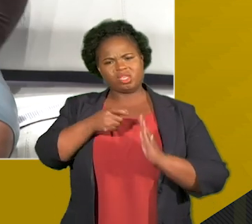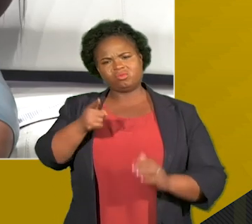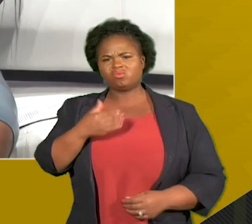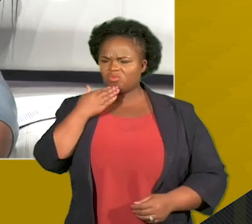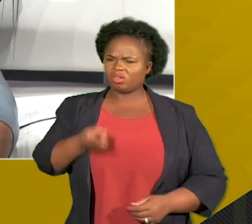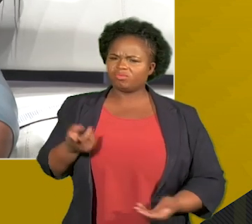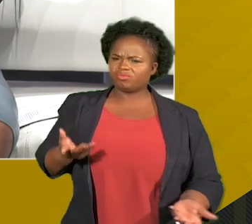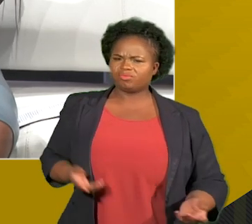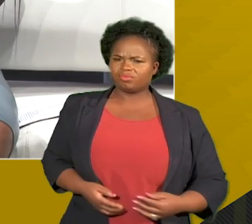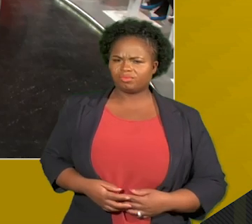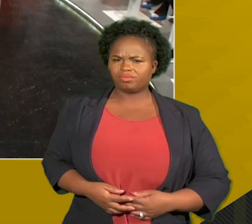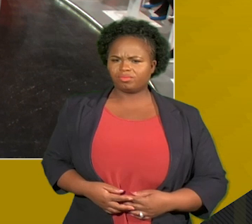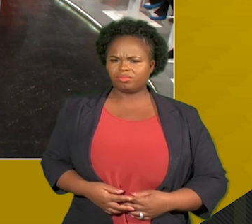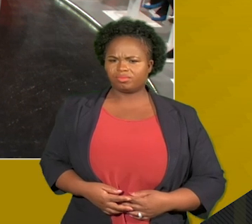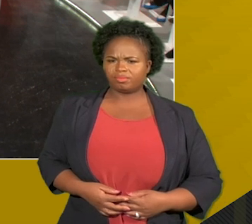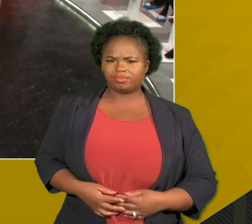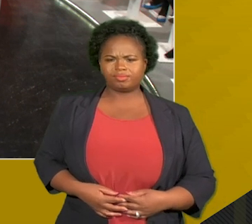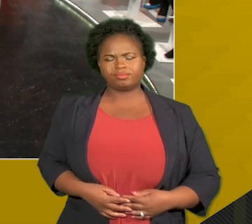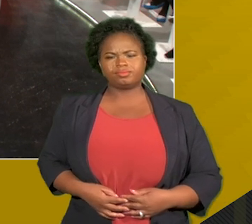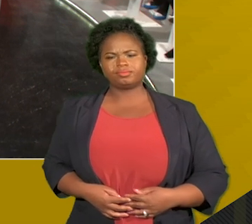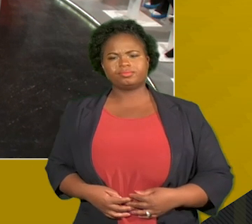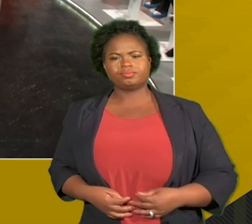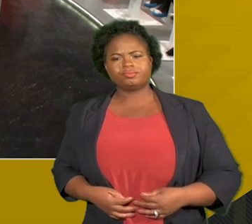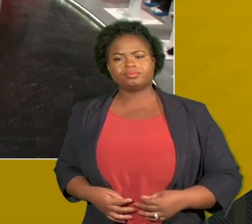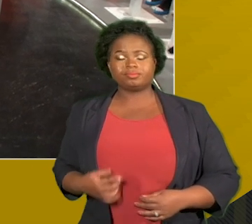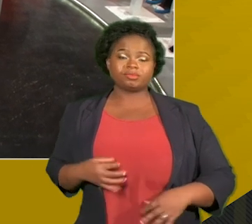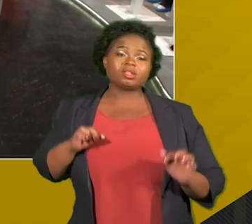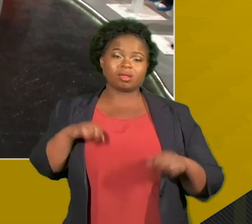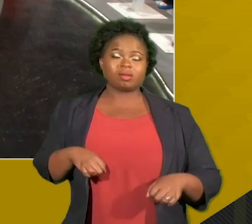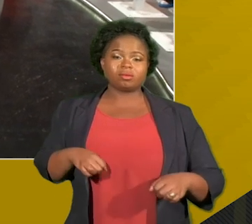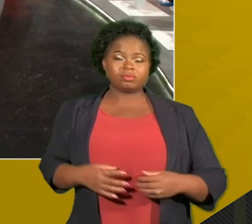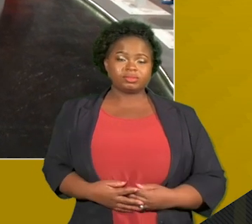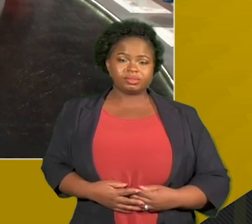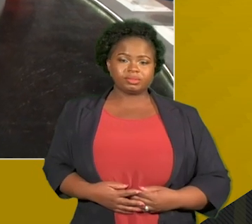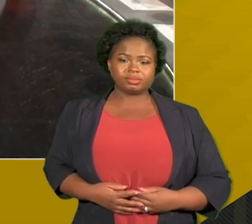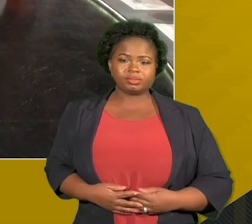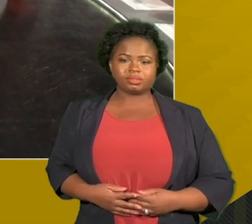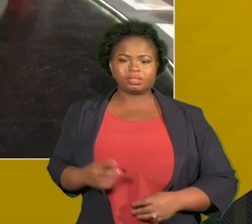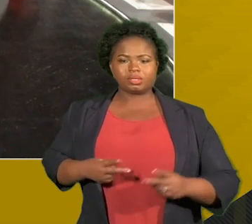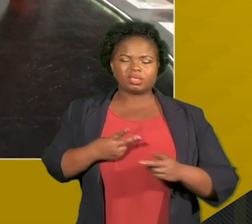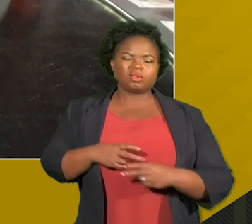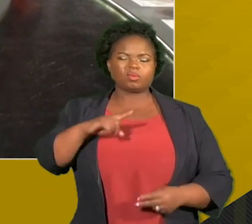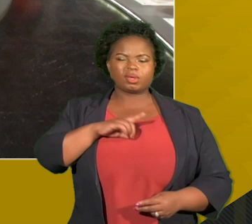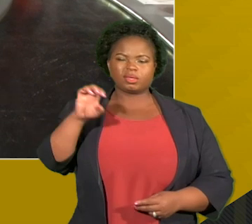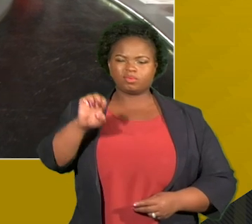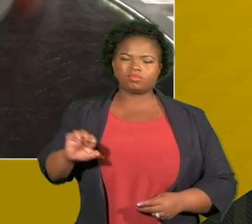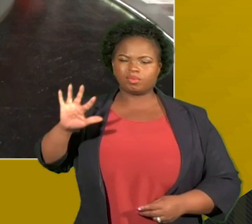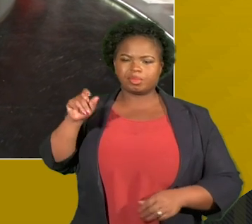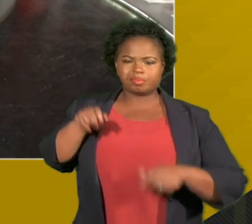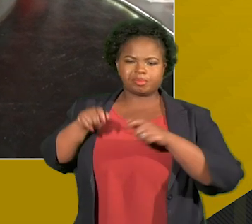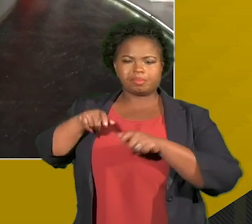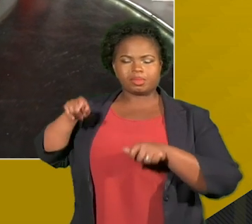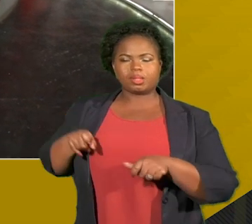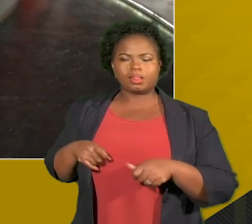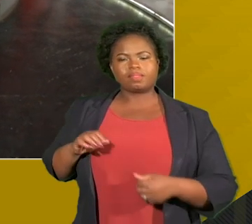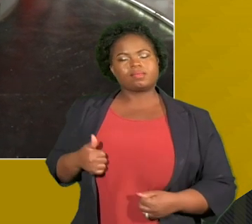come on. Come in. And also, I mean, I wholeheartedly agree. And also, I mean, Europeans have had a culture of coming here and